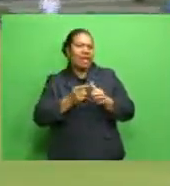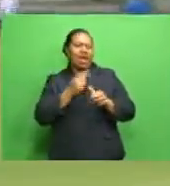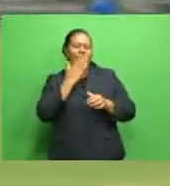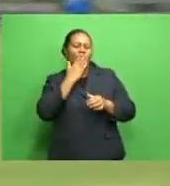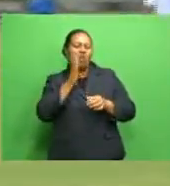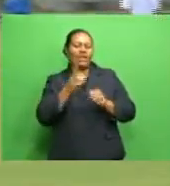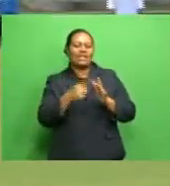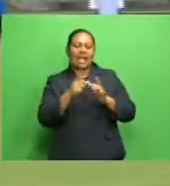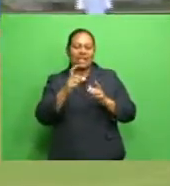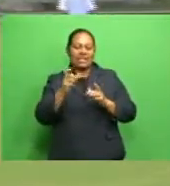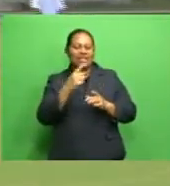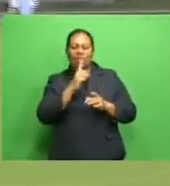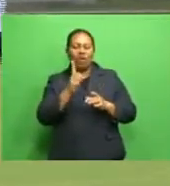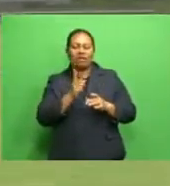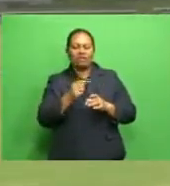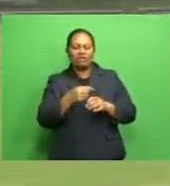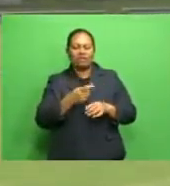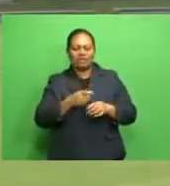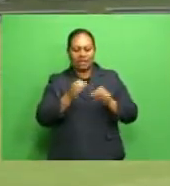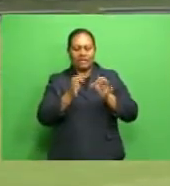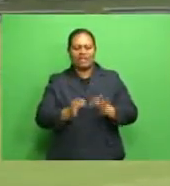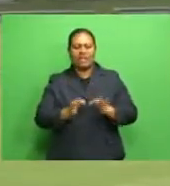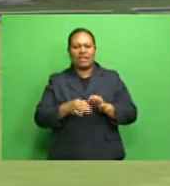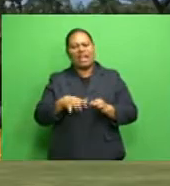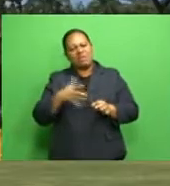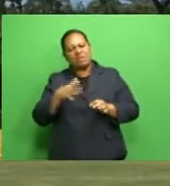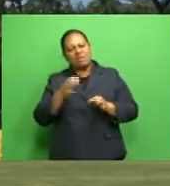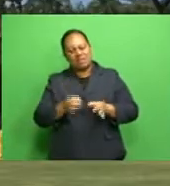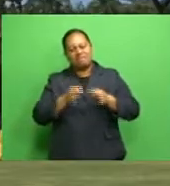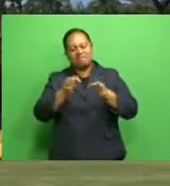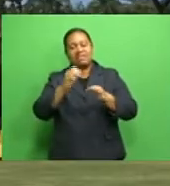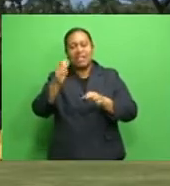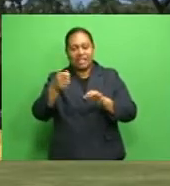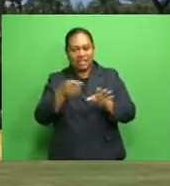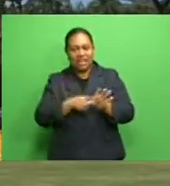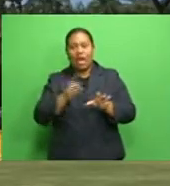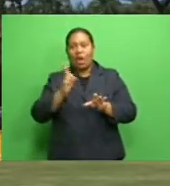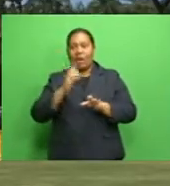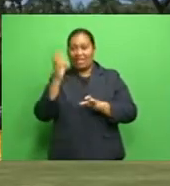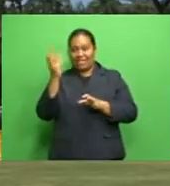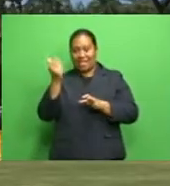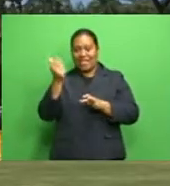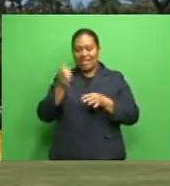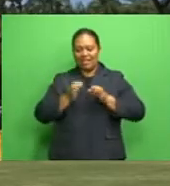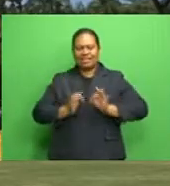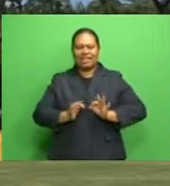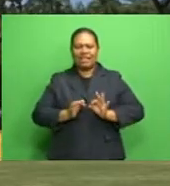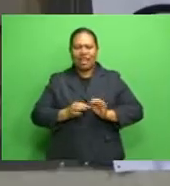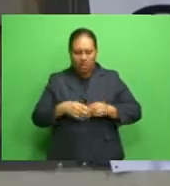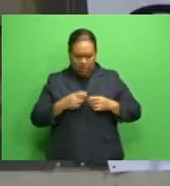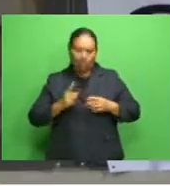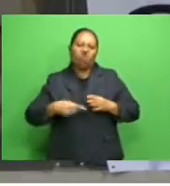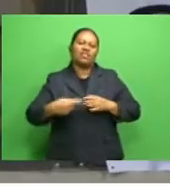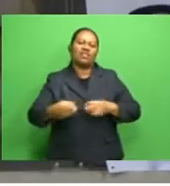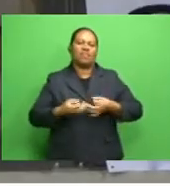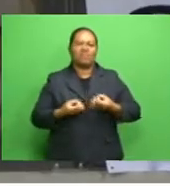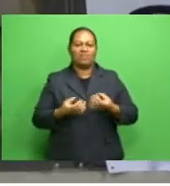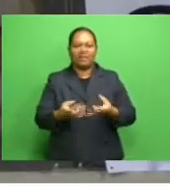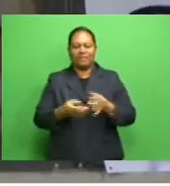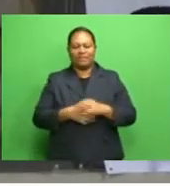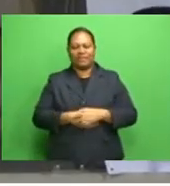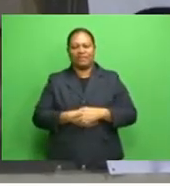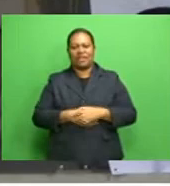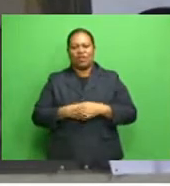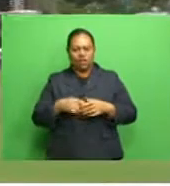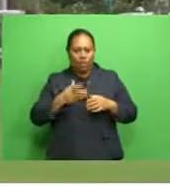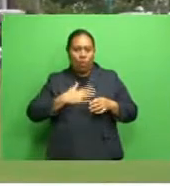whether we'll have it later in the year or we'll probably postpone it to next year. Or whatever they decide, our preparations will continue as normal. Aiming for a bigger